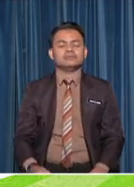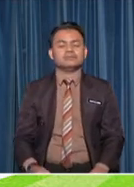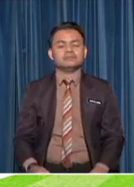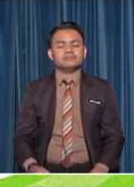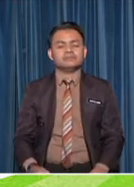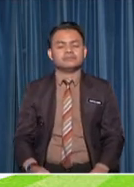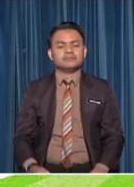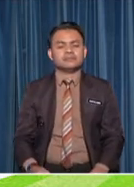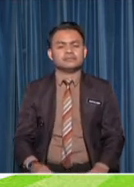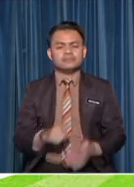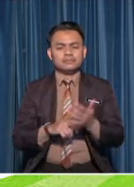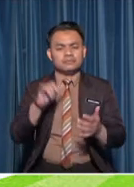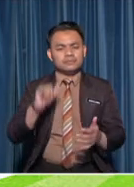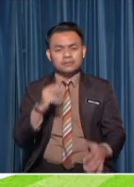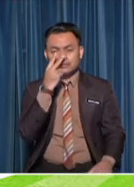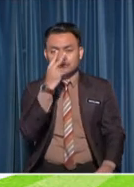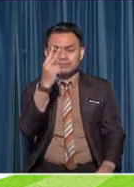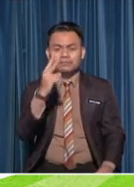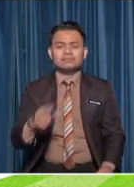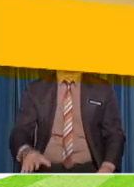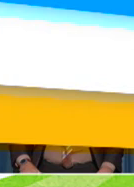What can we see?